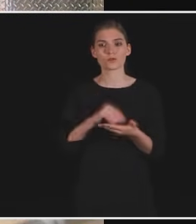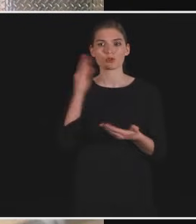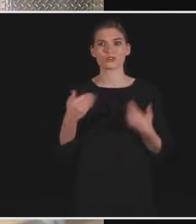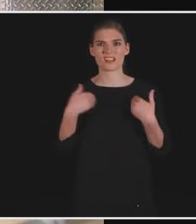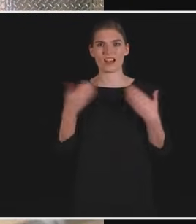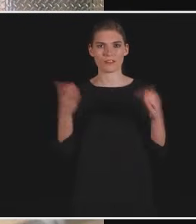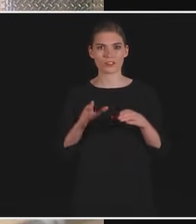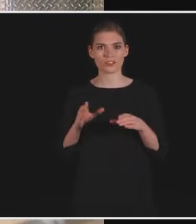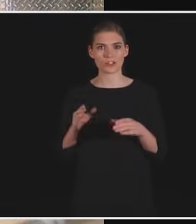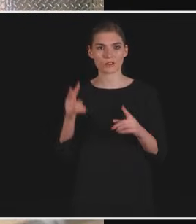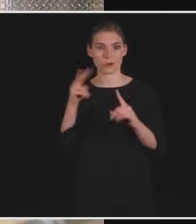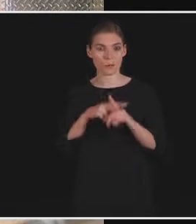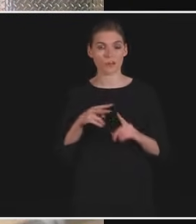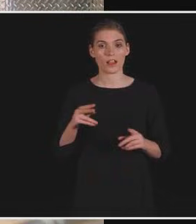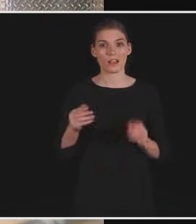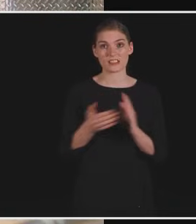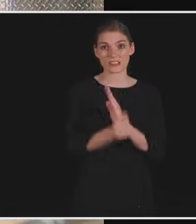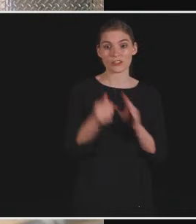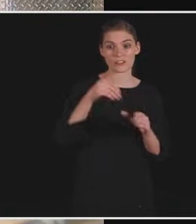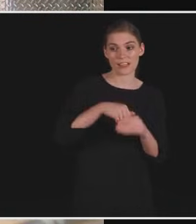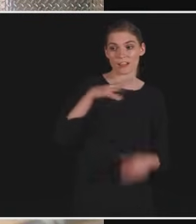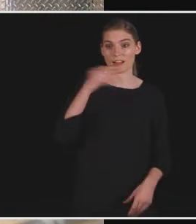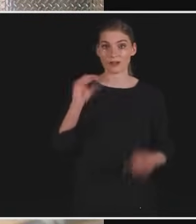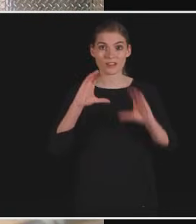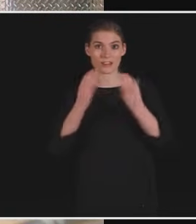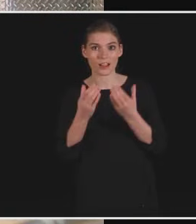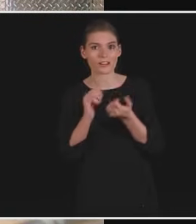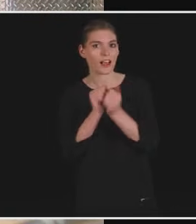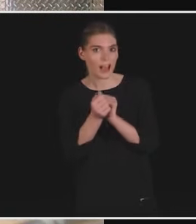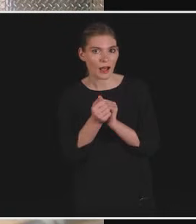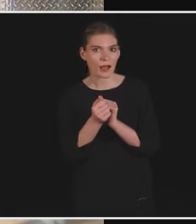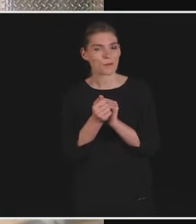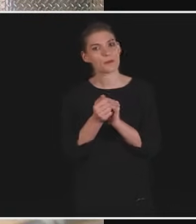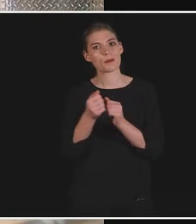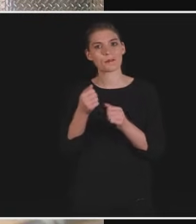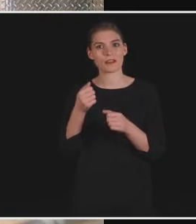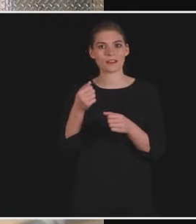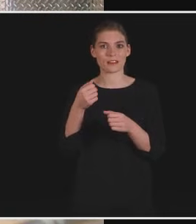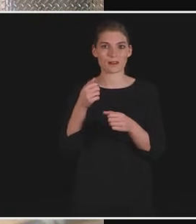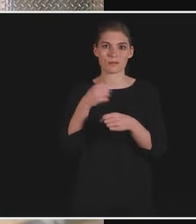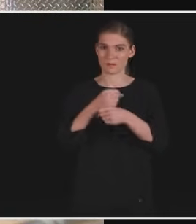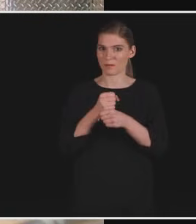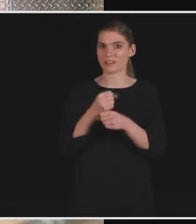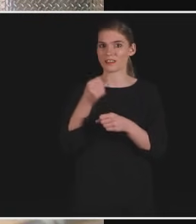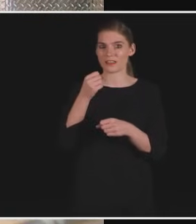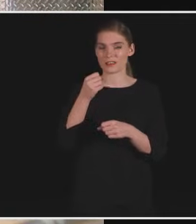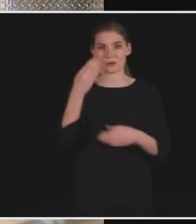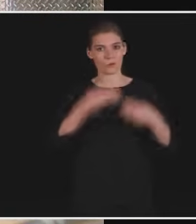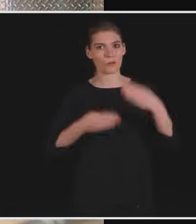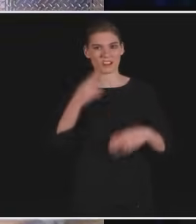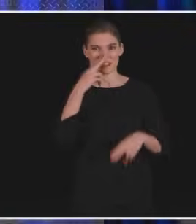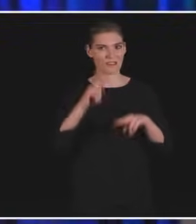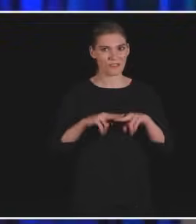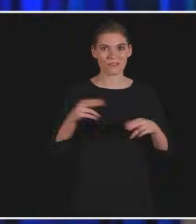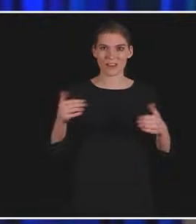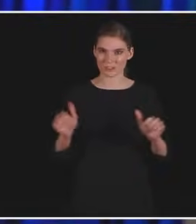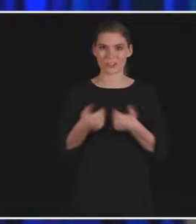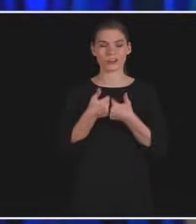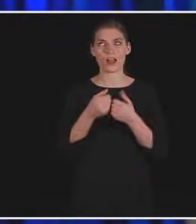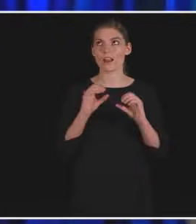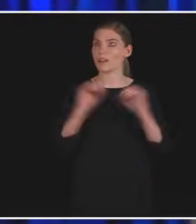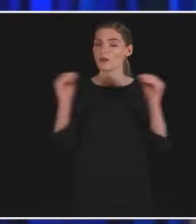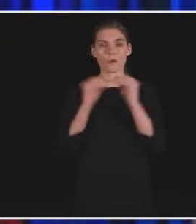the skills that they learn in and out of the classroom by building robots to compete in fun and exciting challenges.